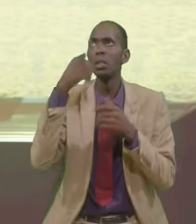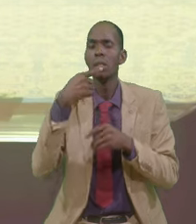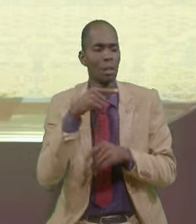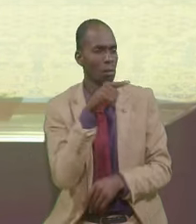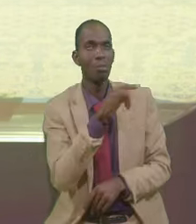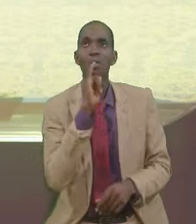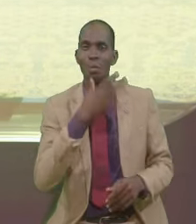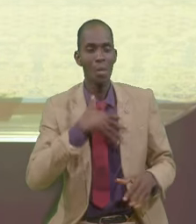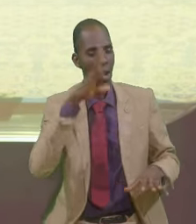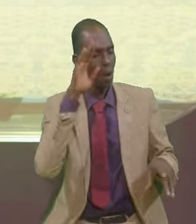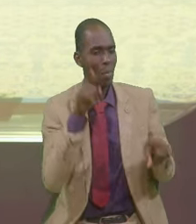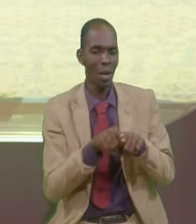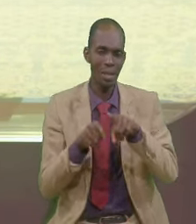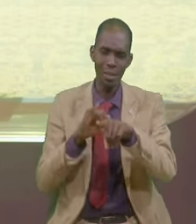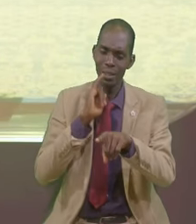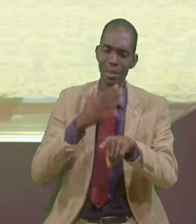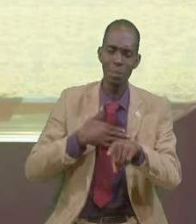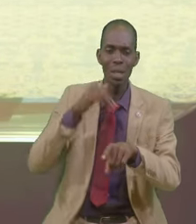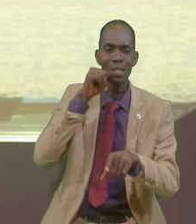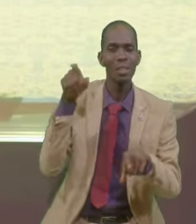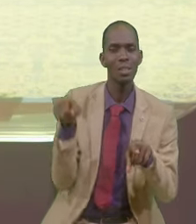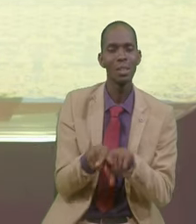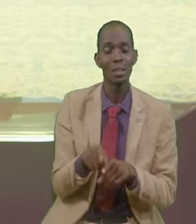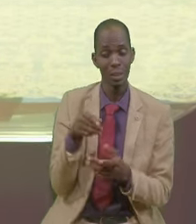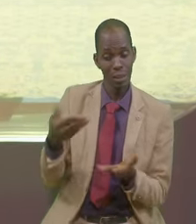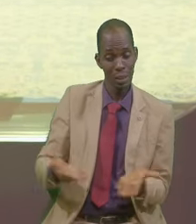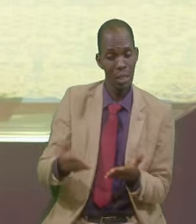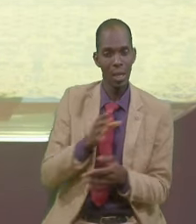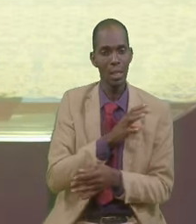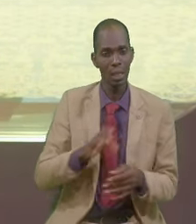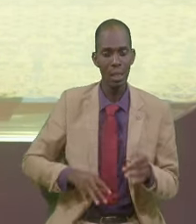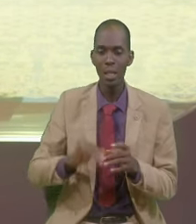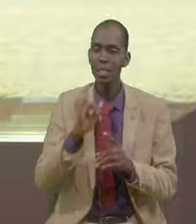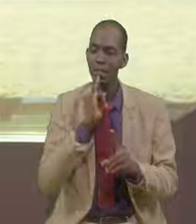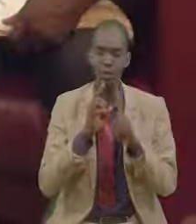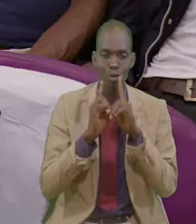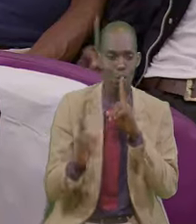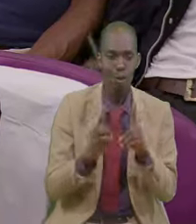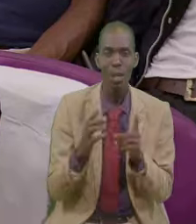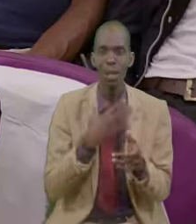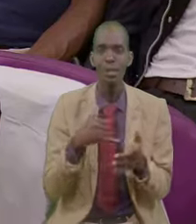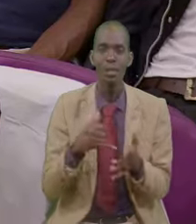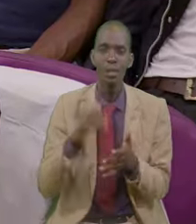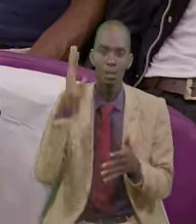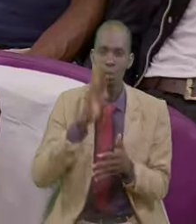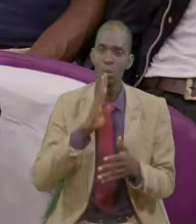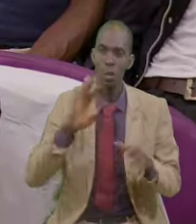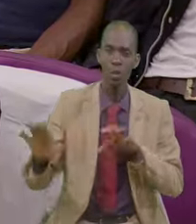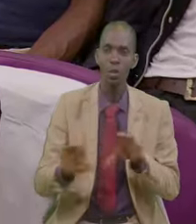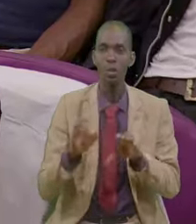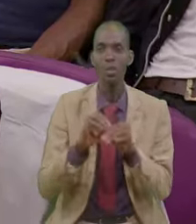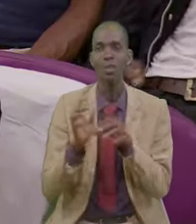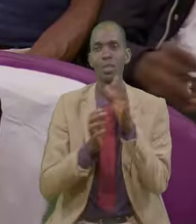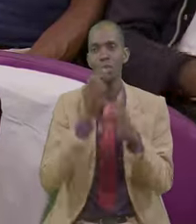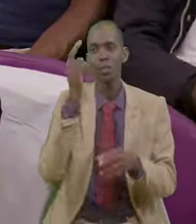that's my sister, and this is the Lord Jesus Christ talking. It is done in Jesus' name.